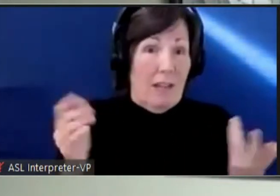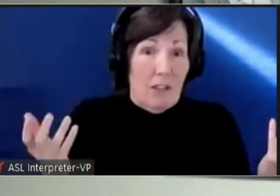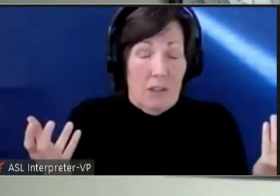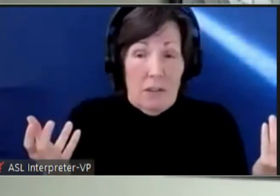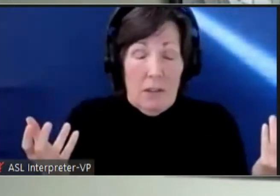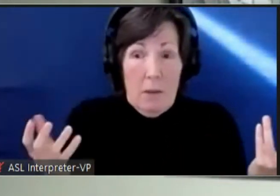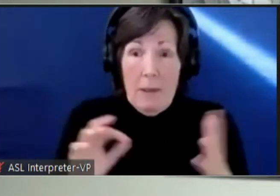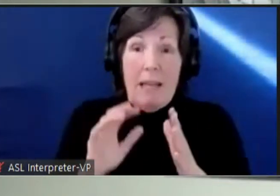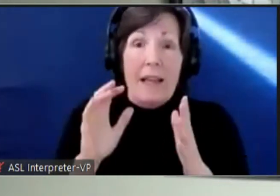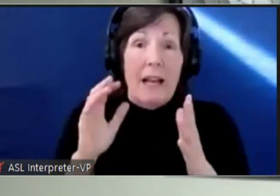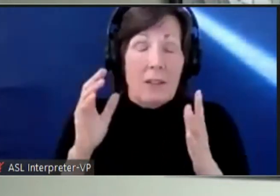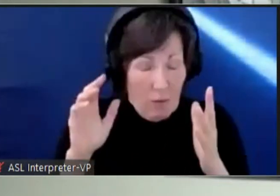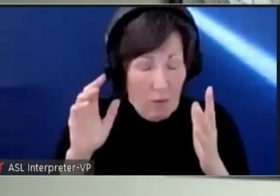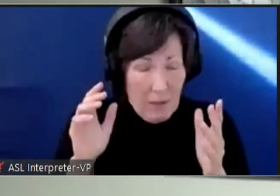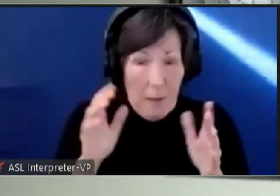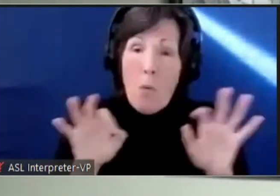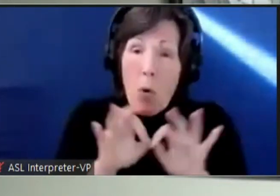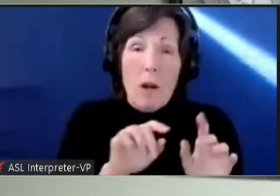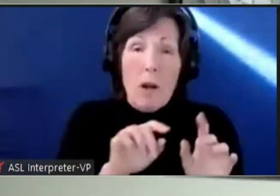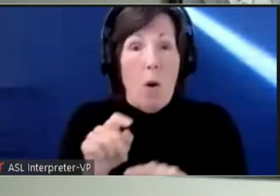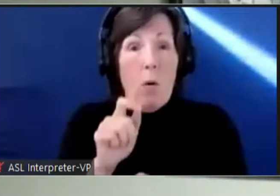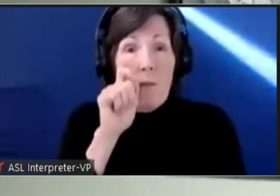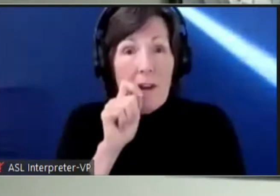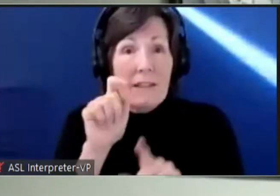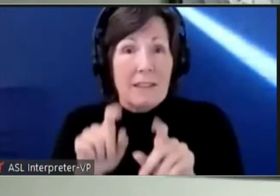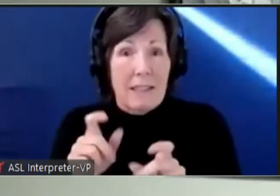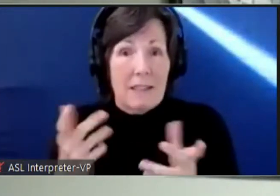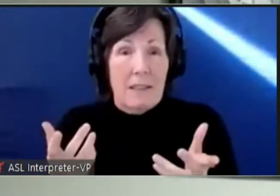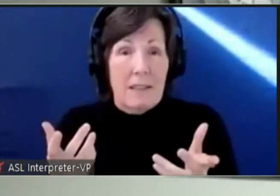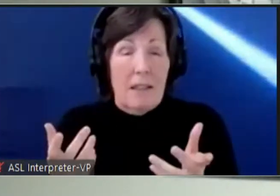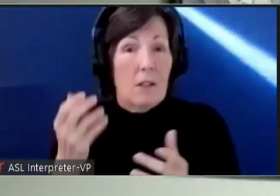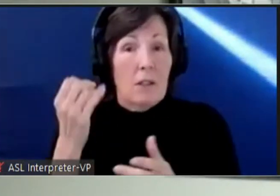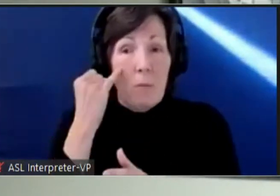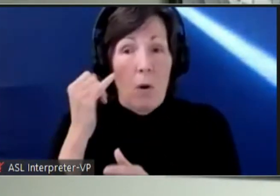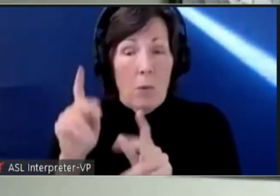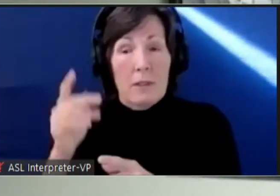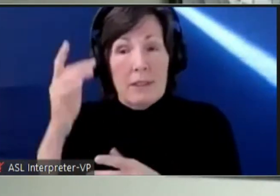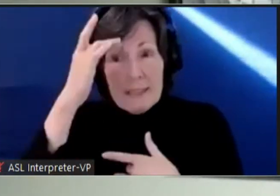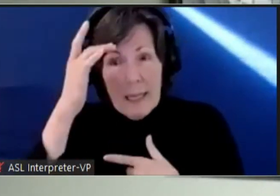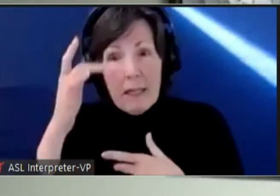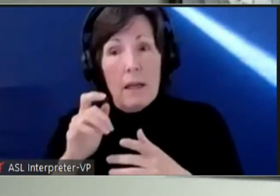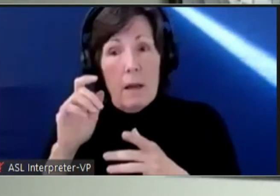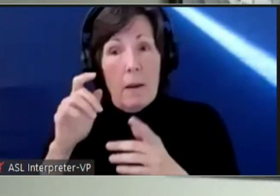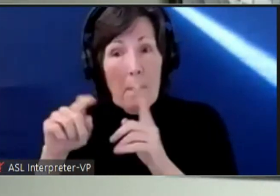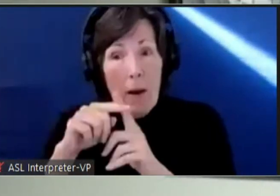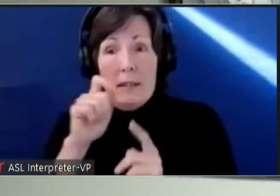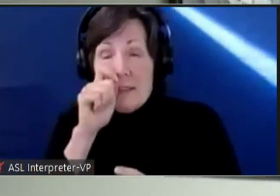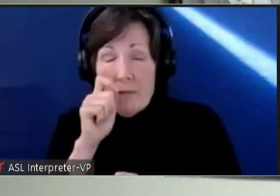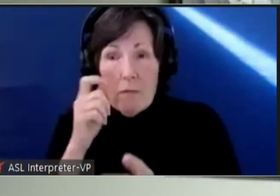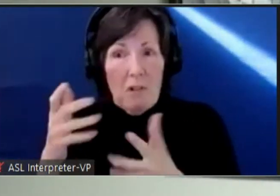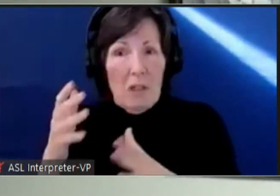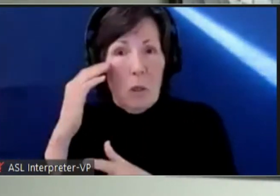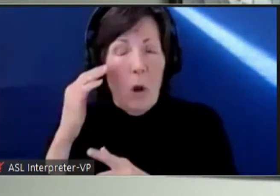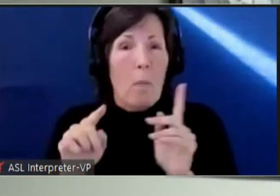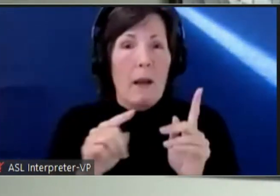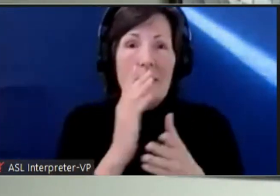limit the spread, until a person is sick and is positive. So it's very, very important to continue getting tested.